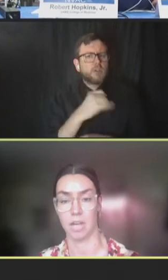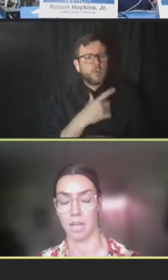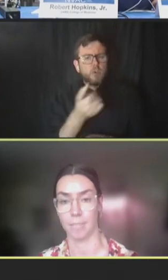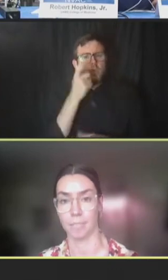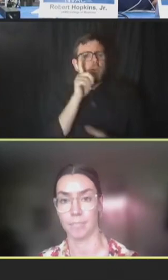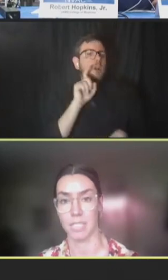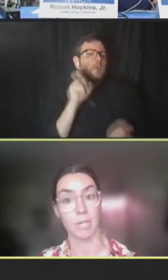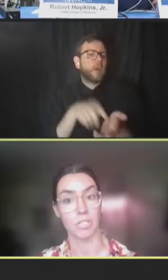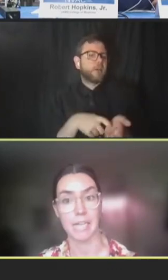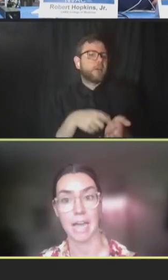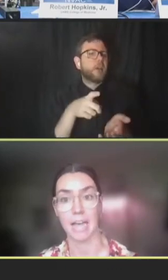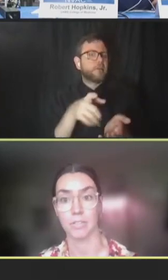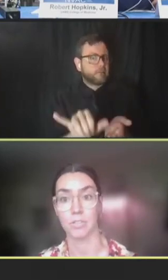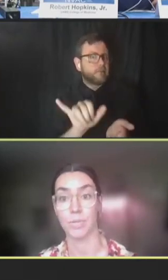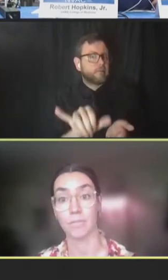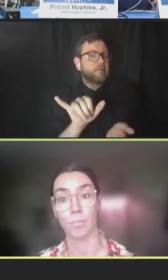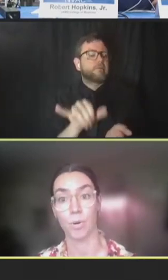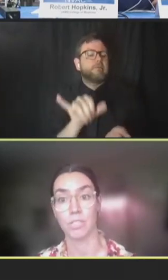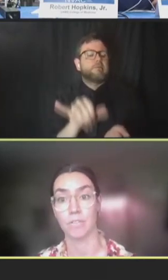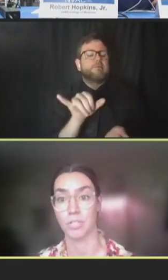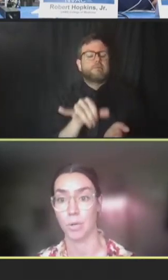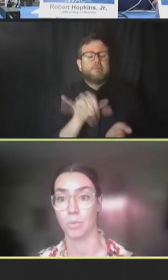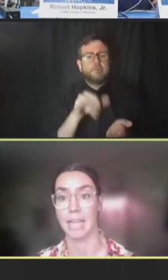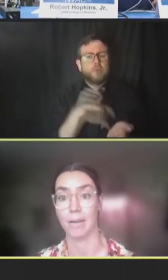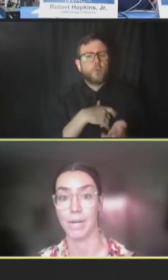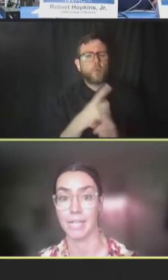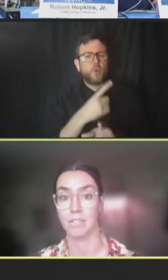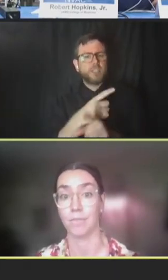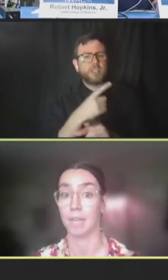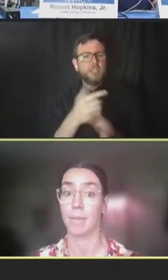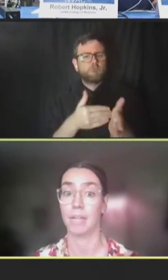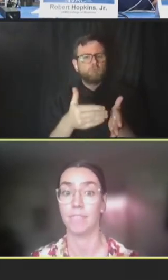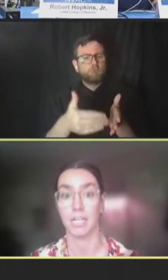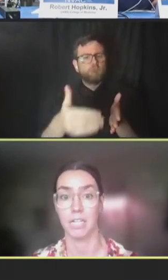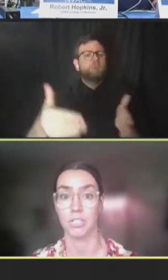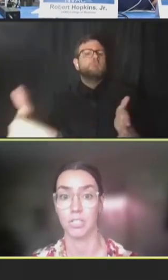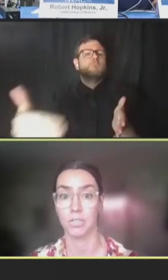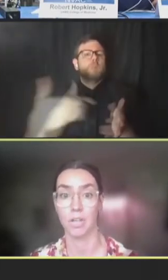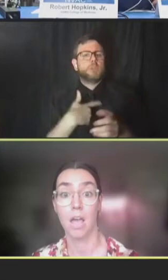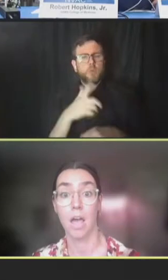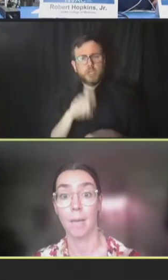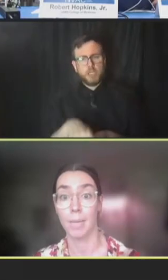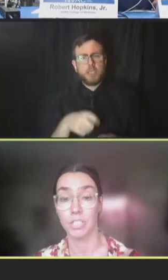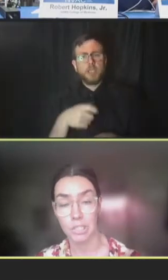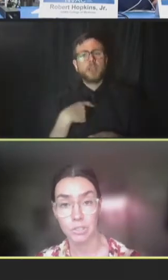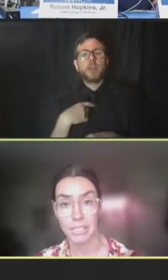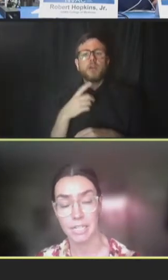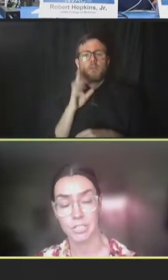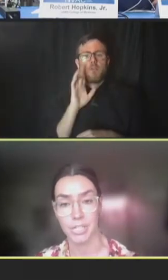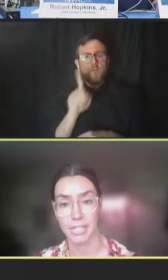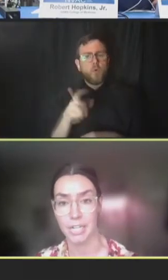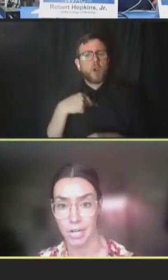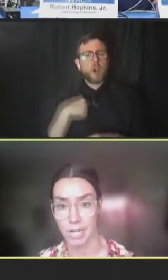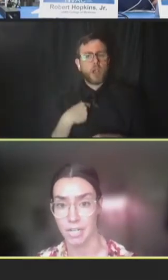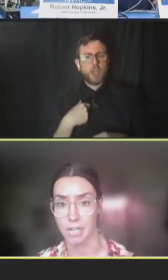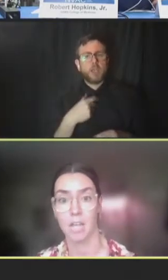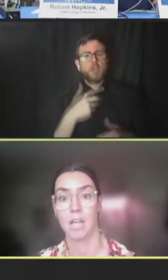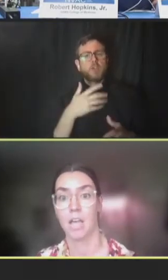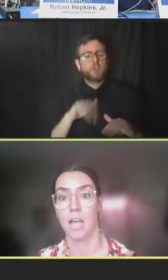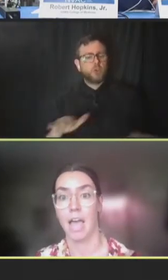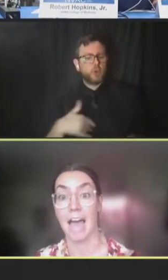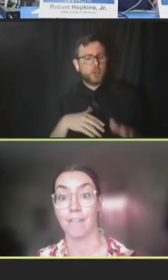vaccinations, especially as recent reports have shown that rates of recommended vaccinations among children entering